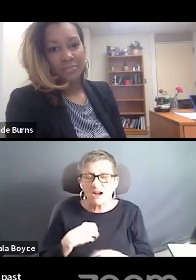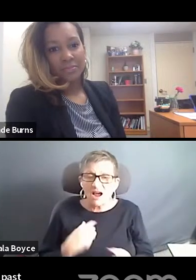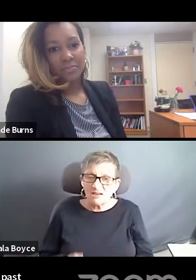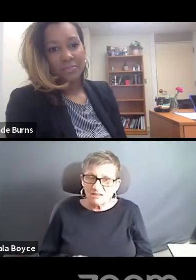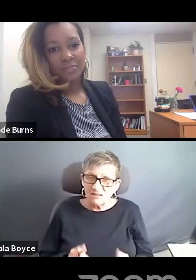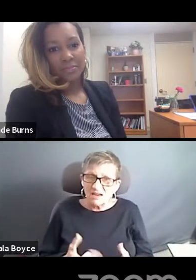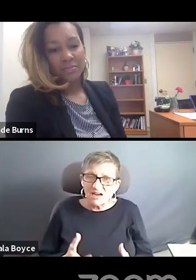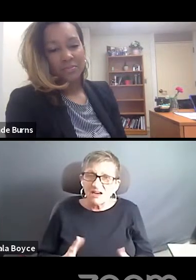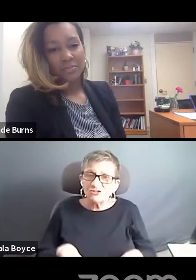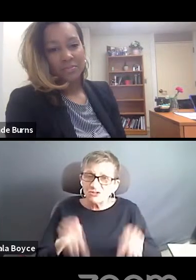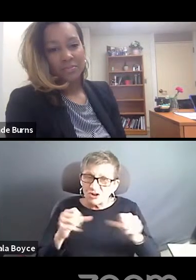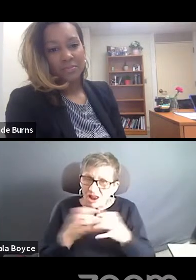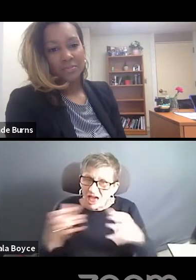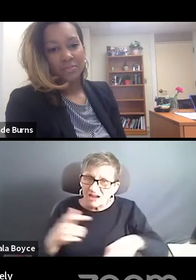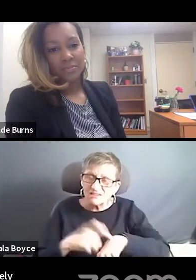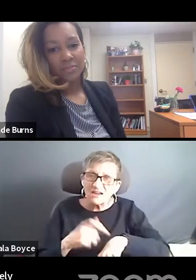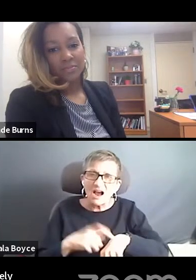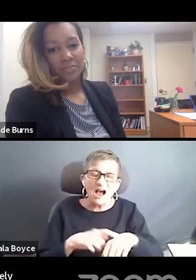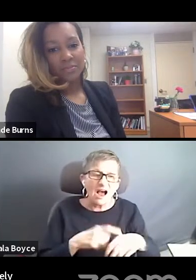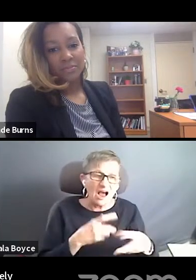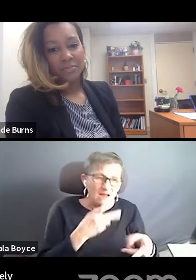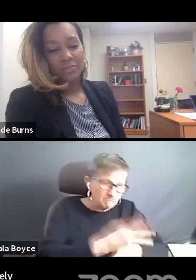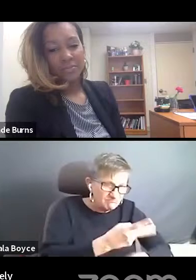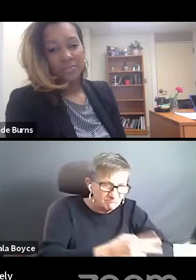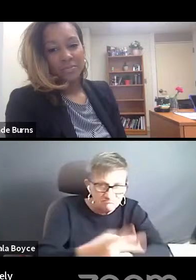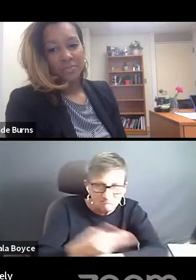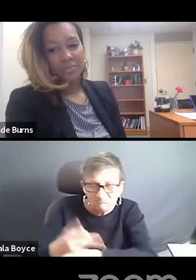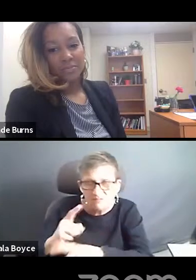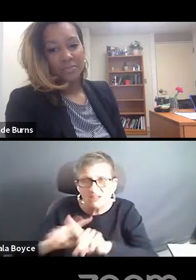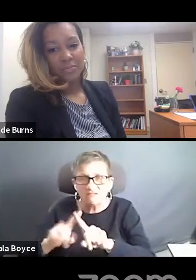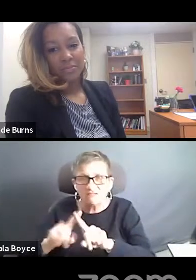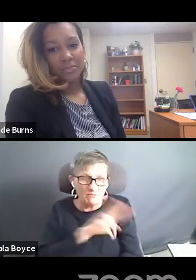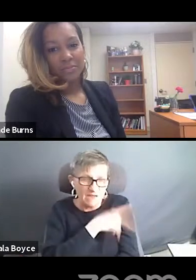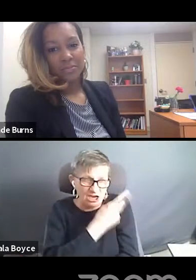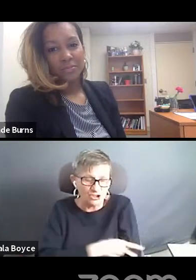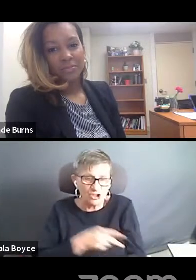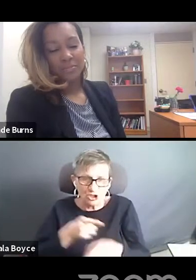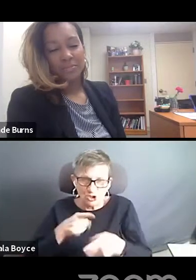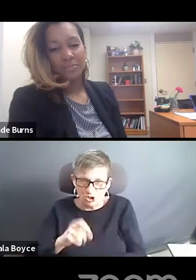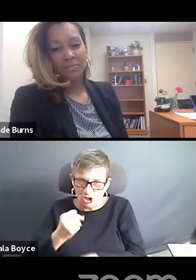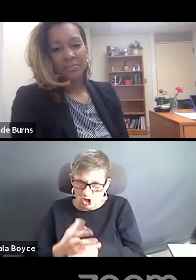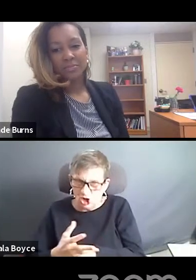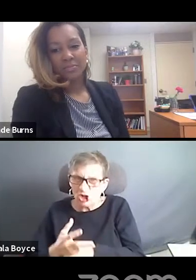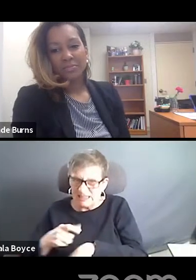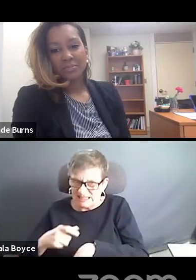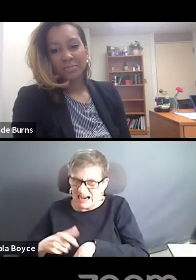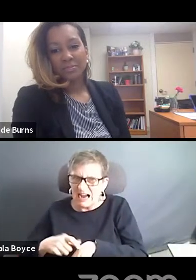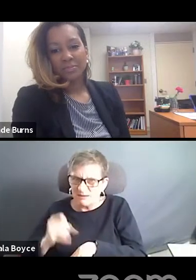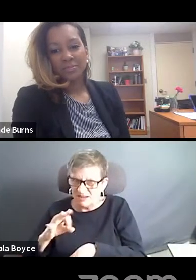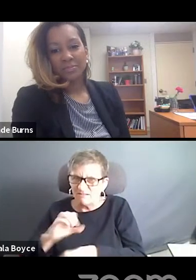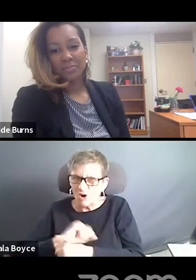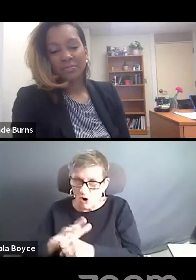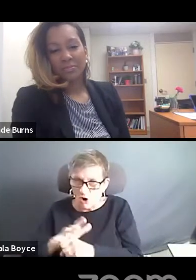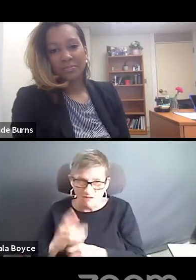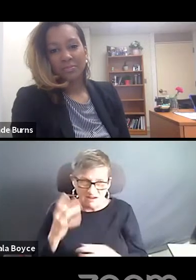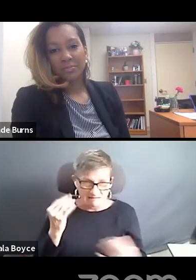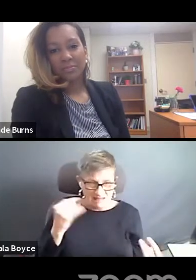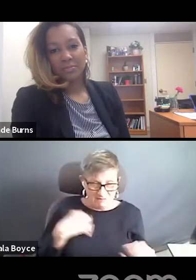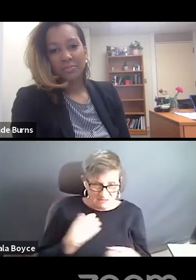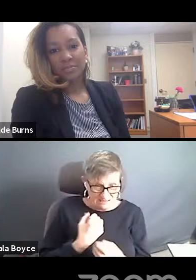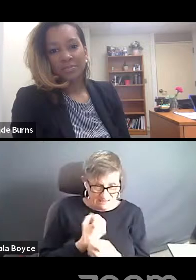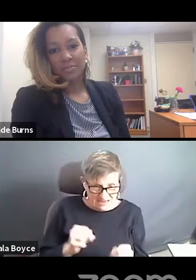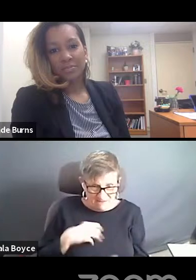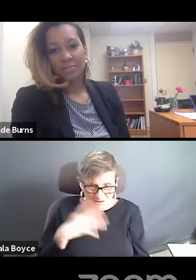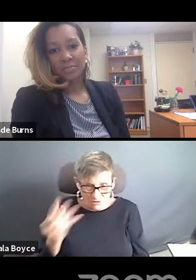the past year, you know, taking care of patients in the early days, thinking about, is it safe for me to go home and see my